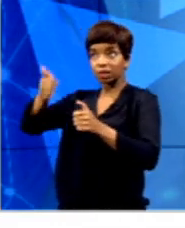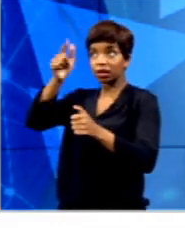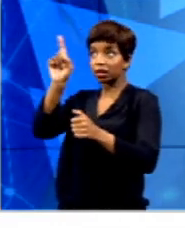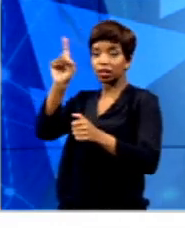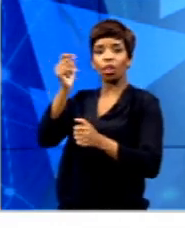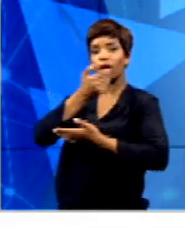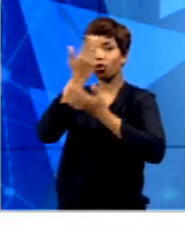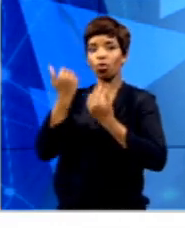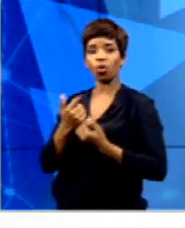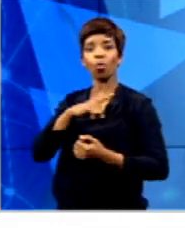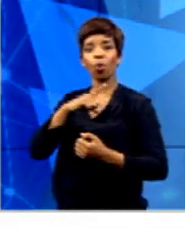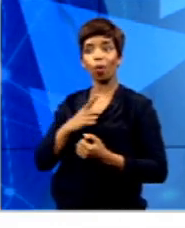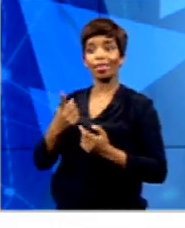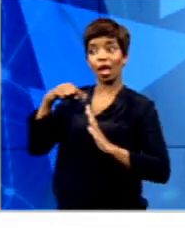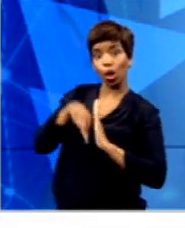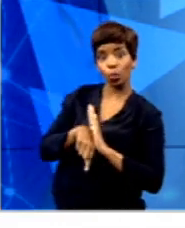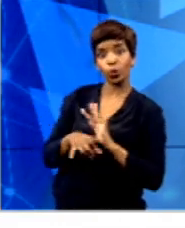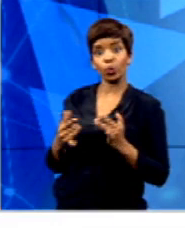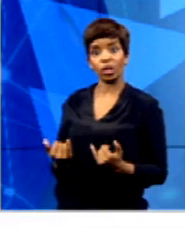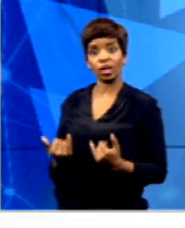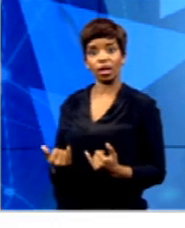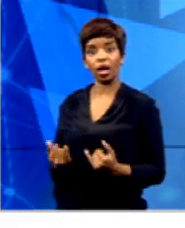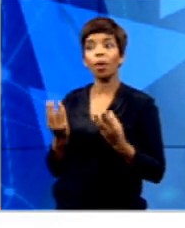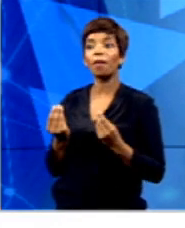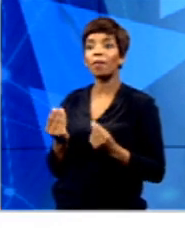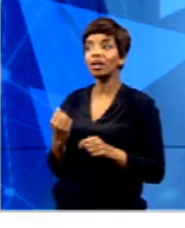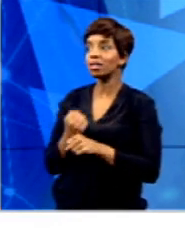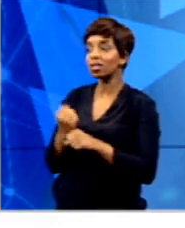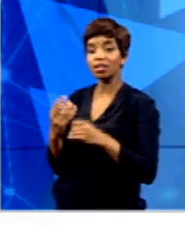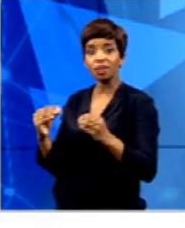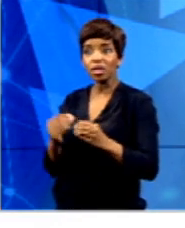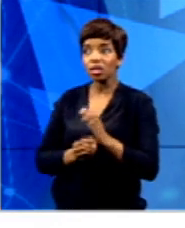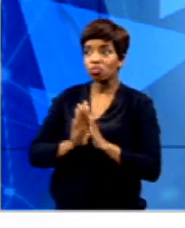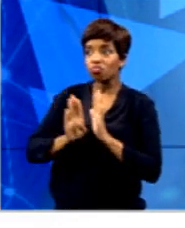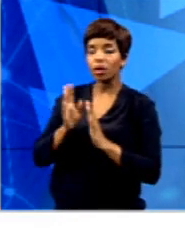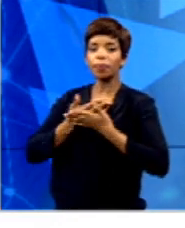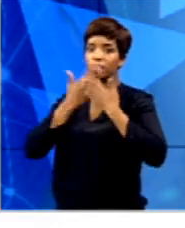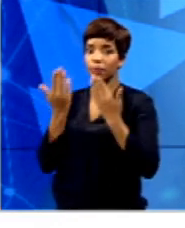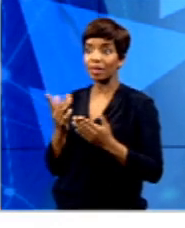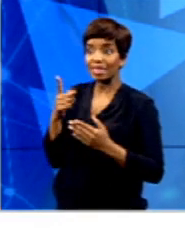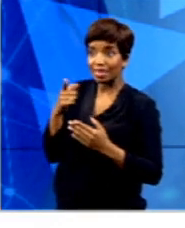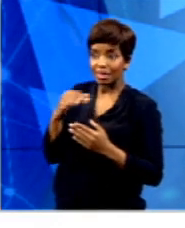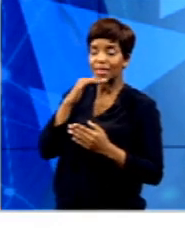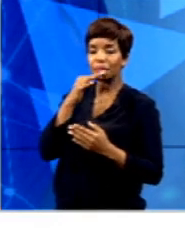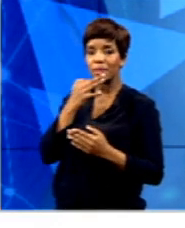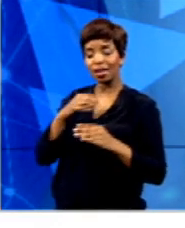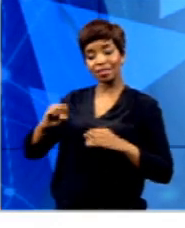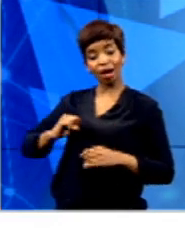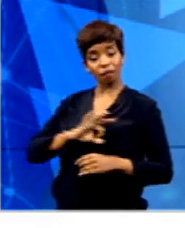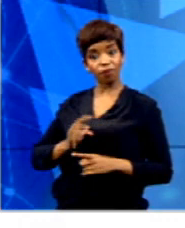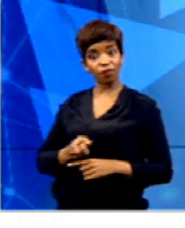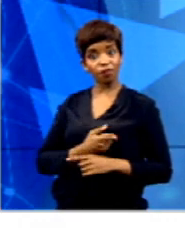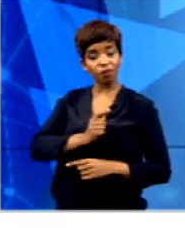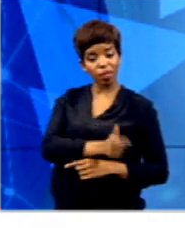income that they are suffering at the moment, may not be able to pay their employees. But then you have